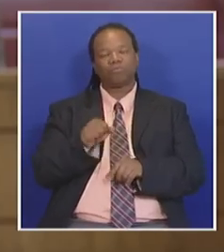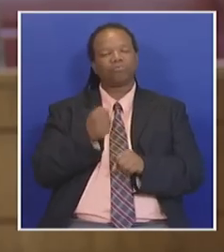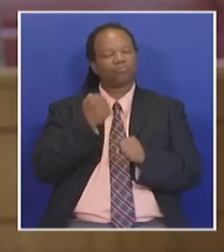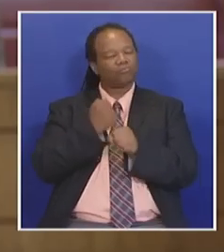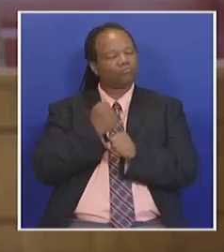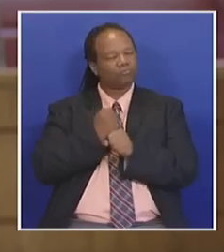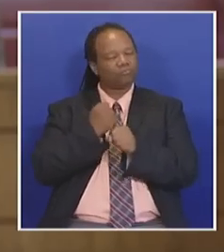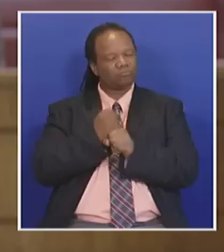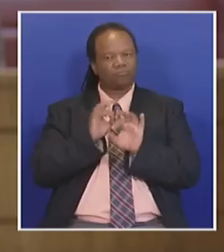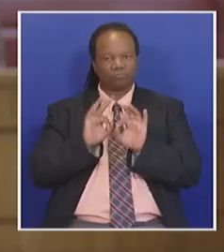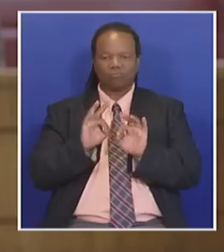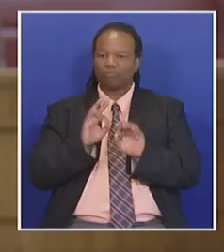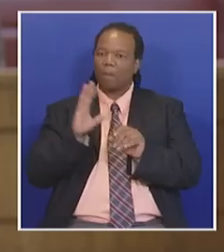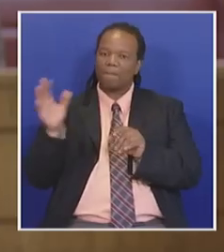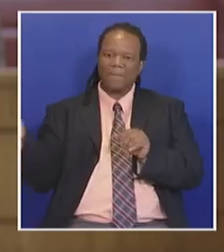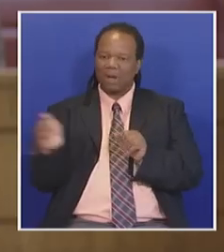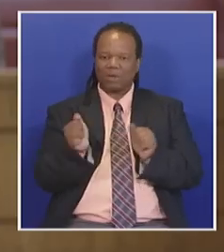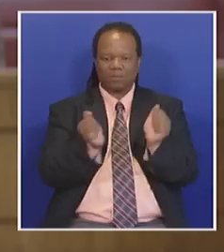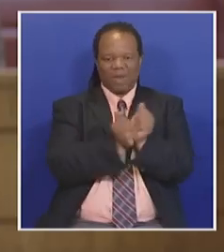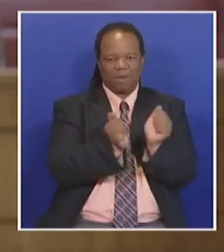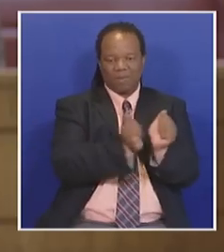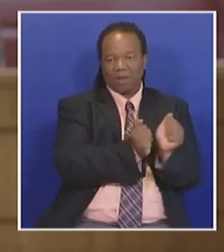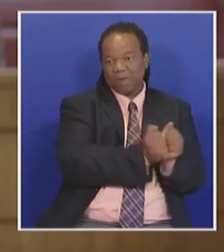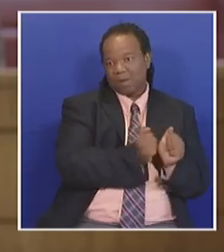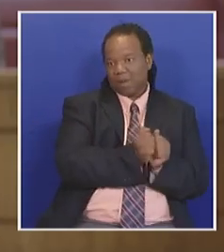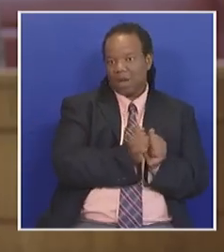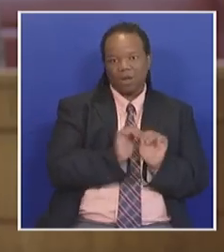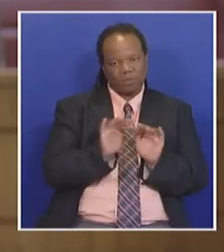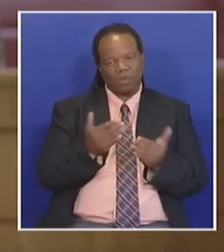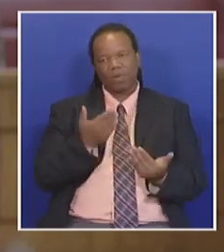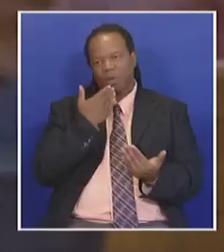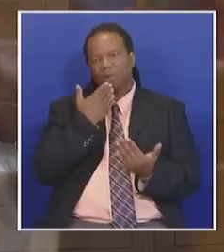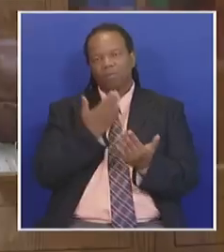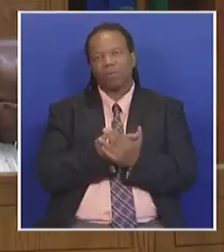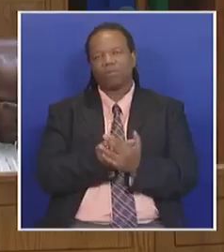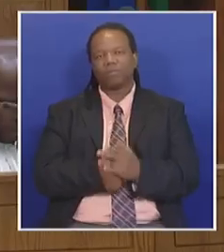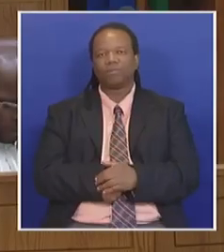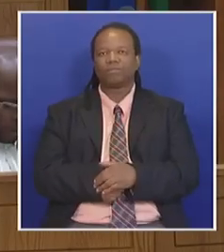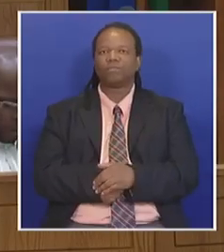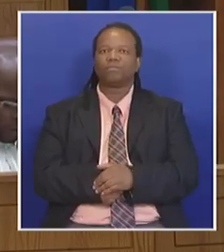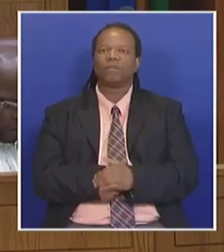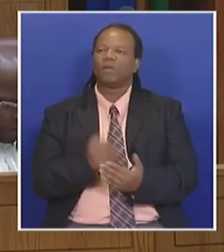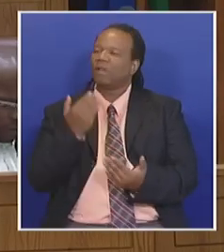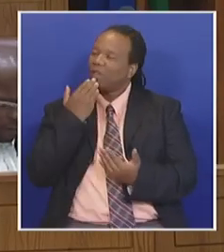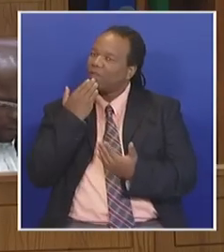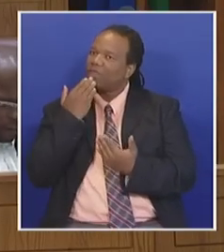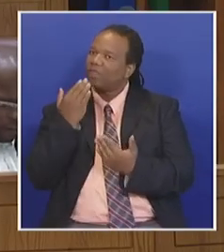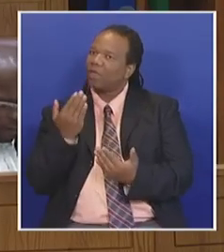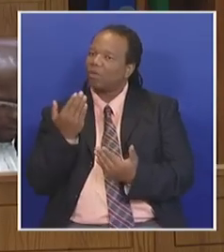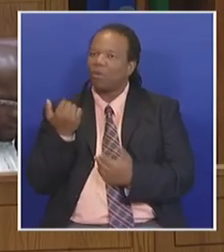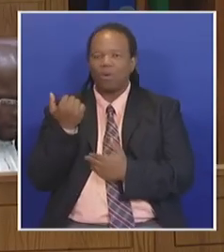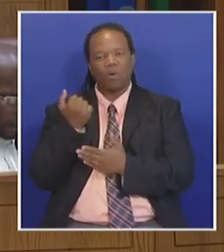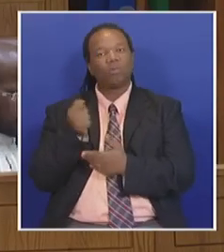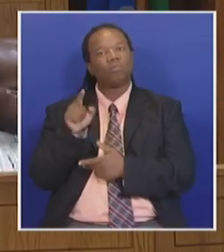these criminals will not be roaming on our streets very soon. I so move. Thank you, sir. Is there any objection to this